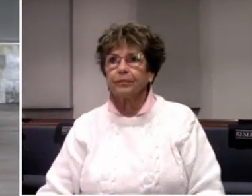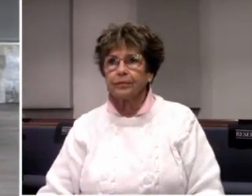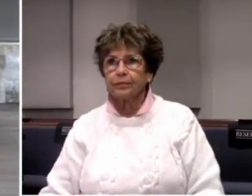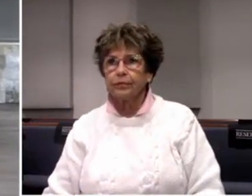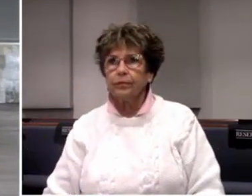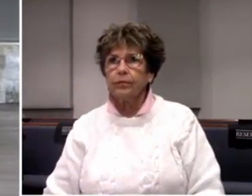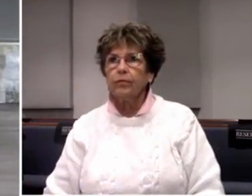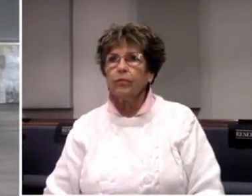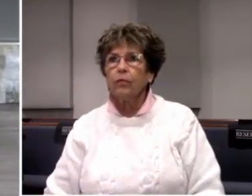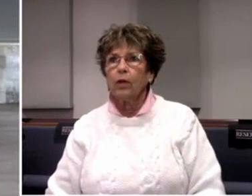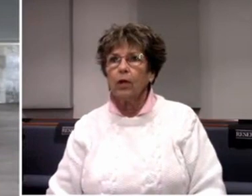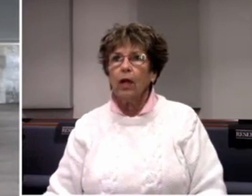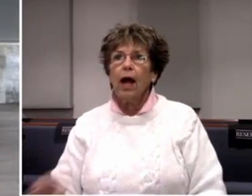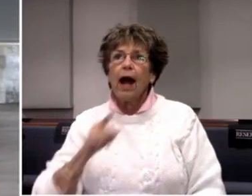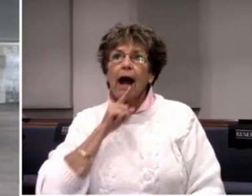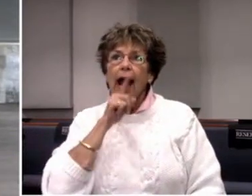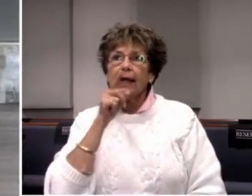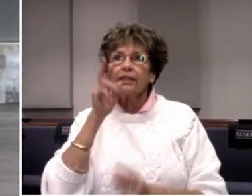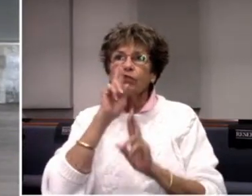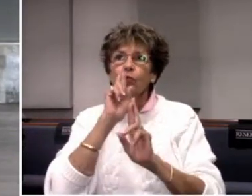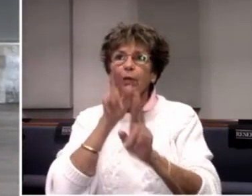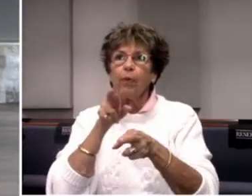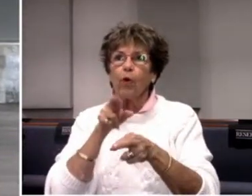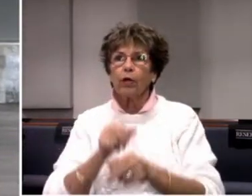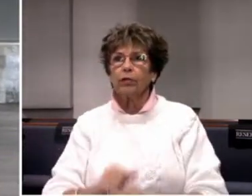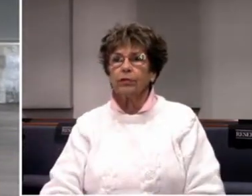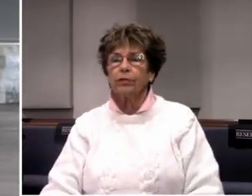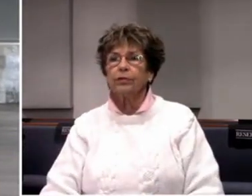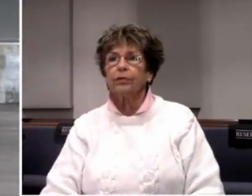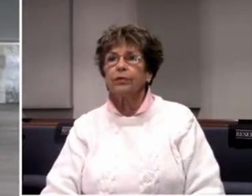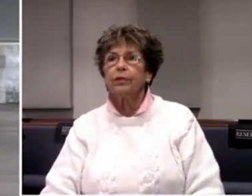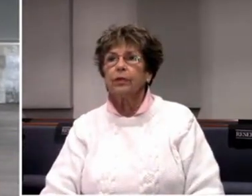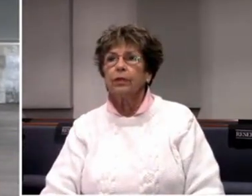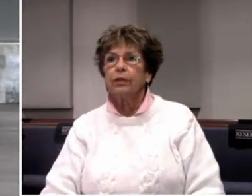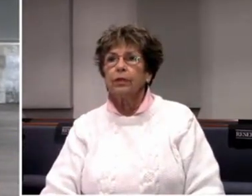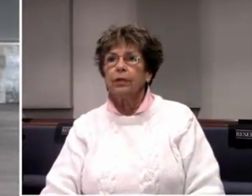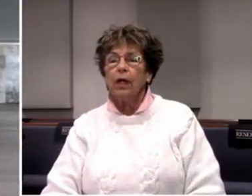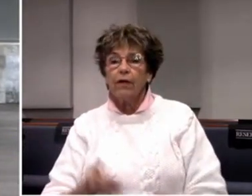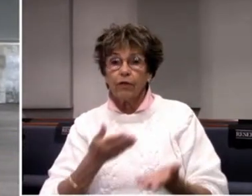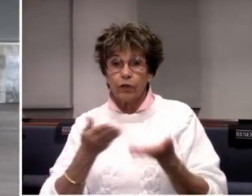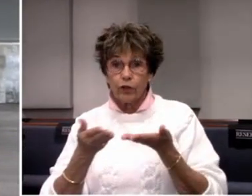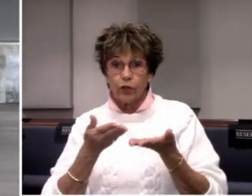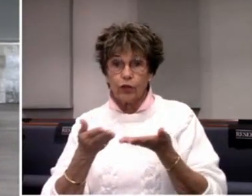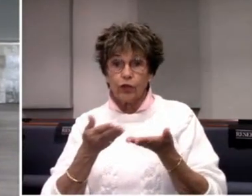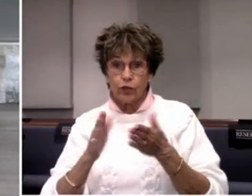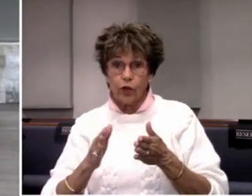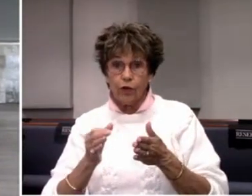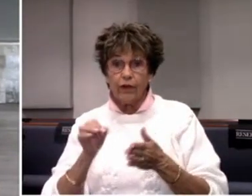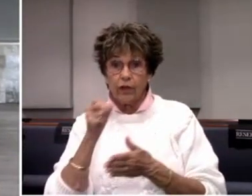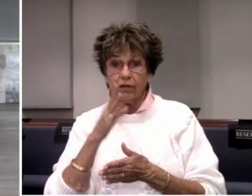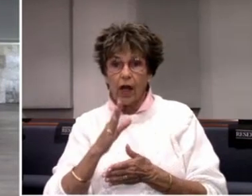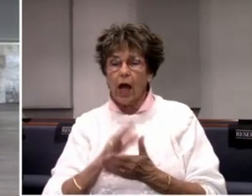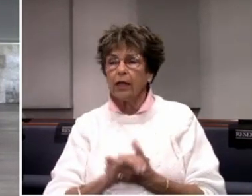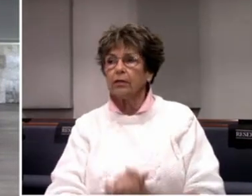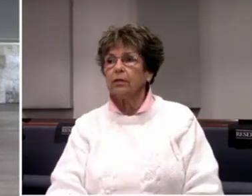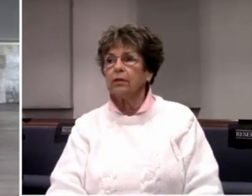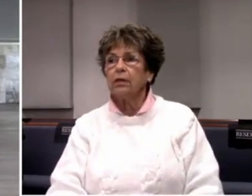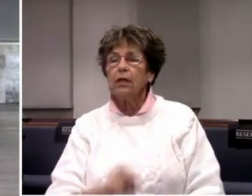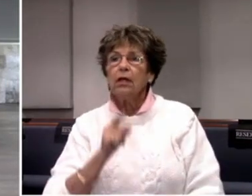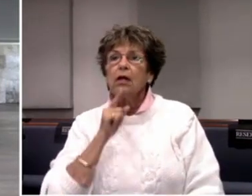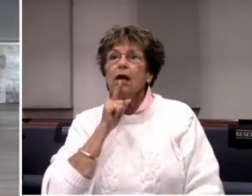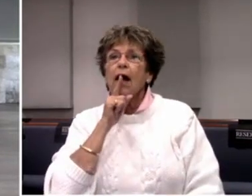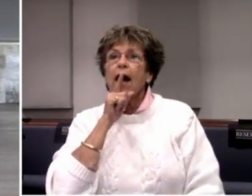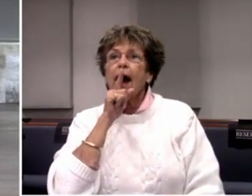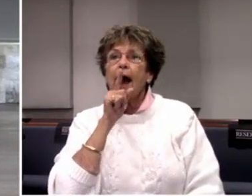report? Honest report, right? So for the servant of God, for the man that God was going to use in the office of